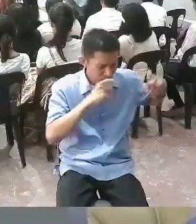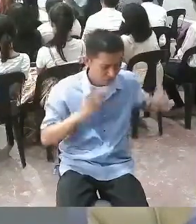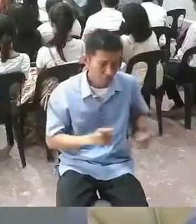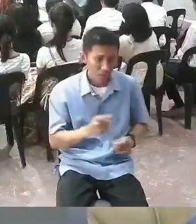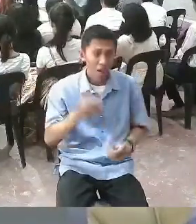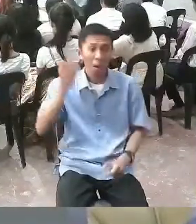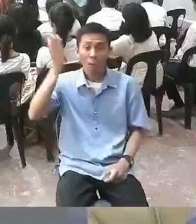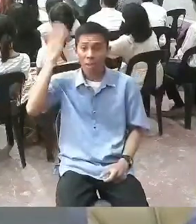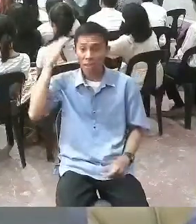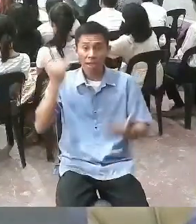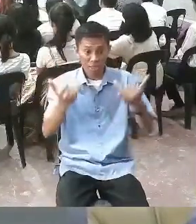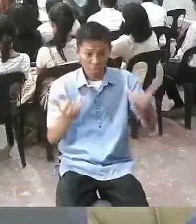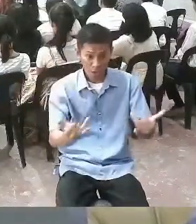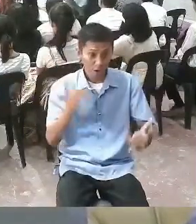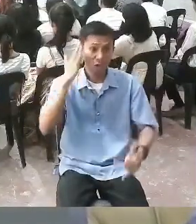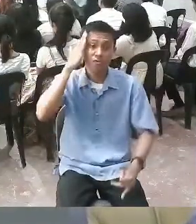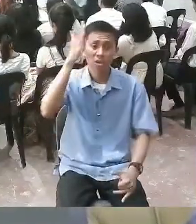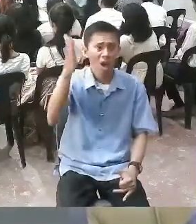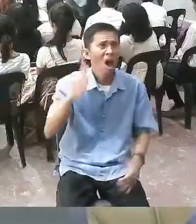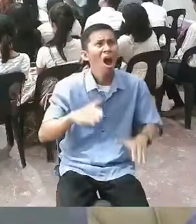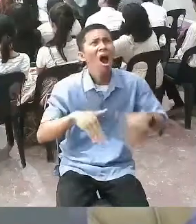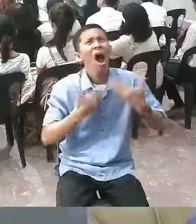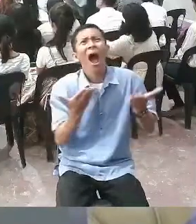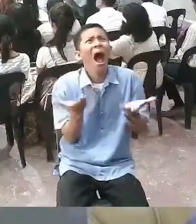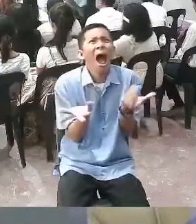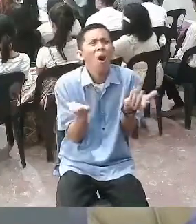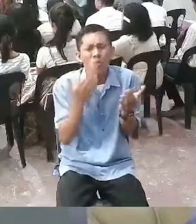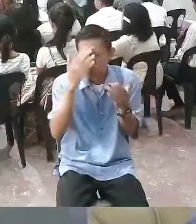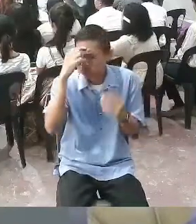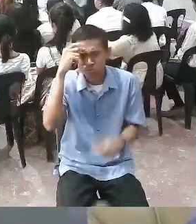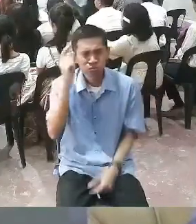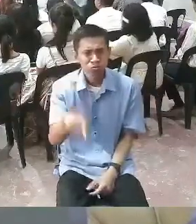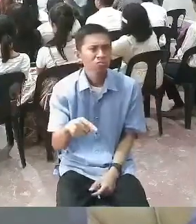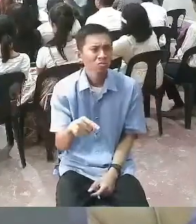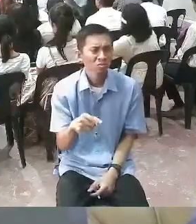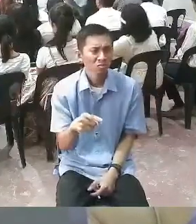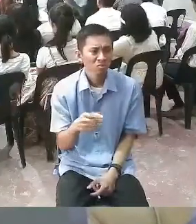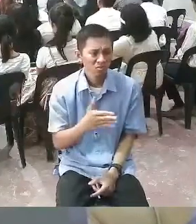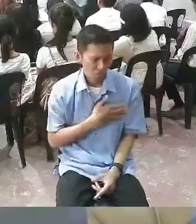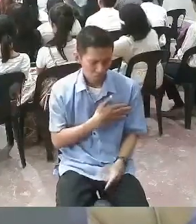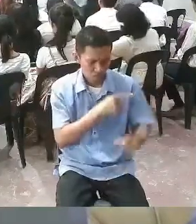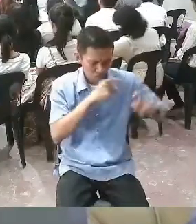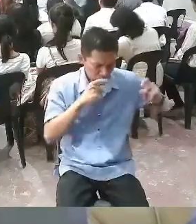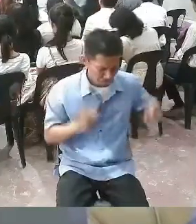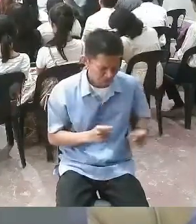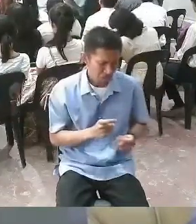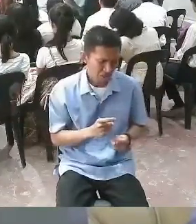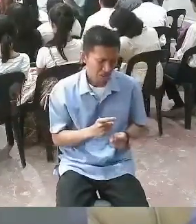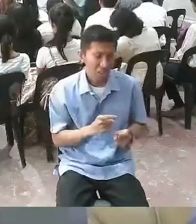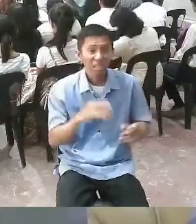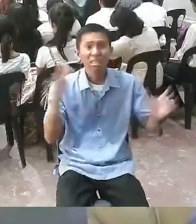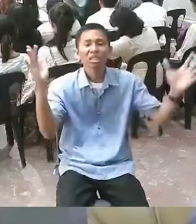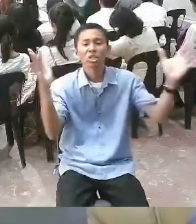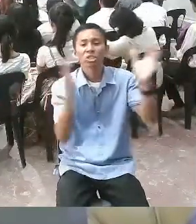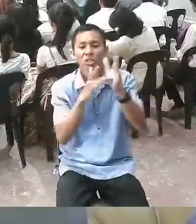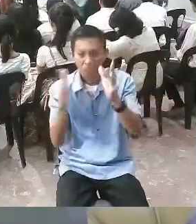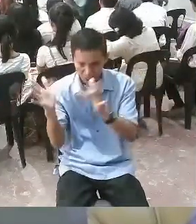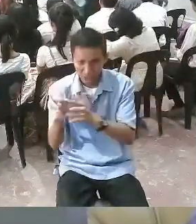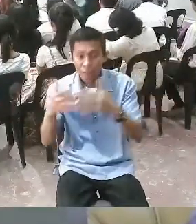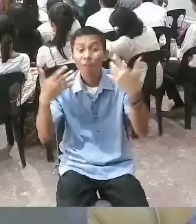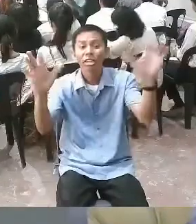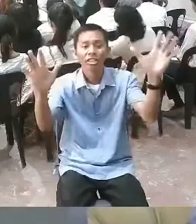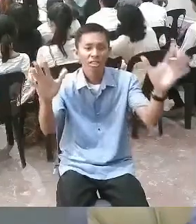past, present, future, how could it be? The sins that I have not yet committed, Jesus paid